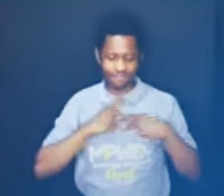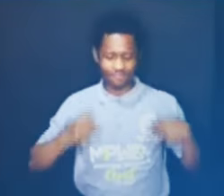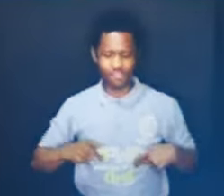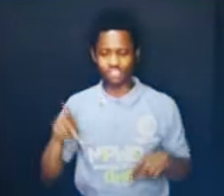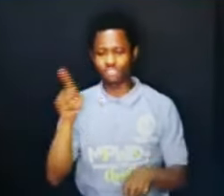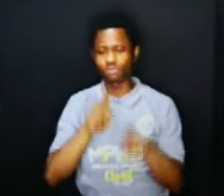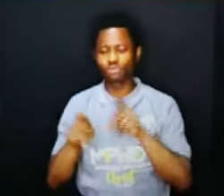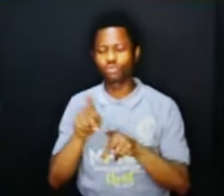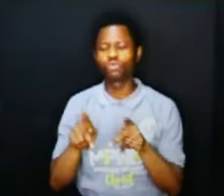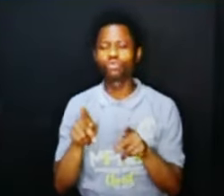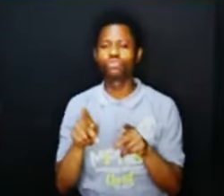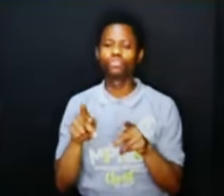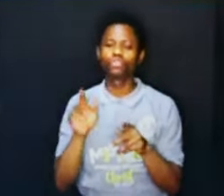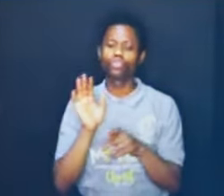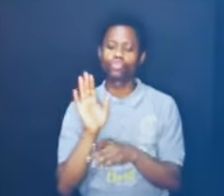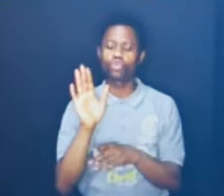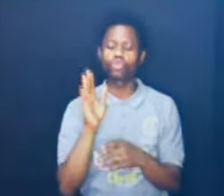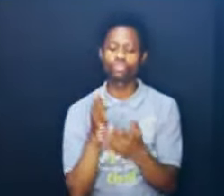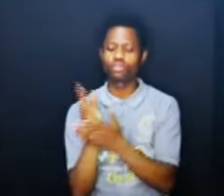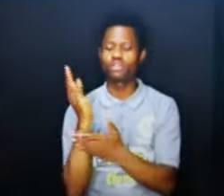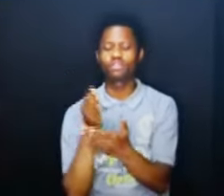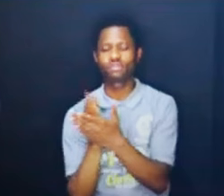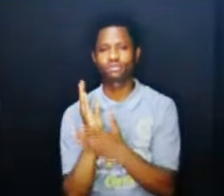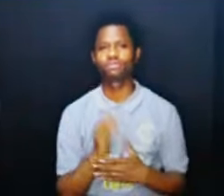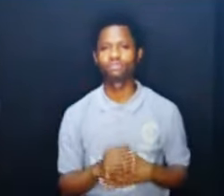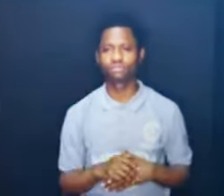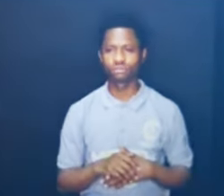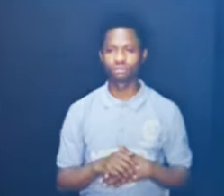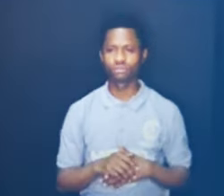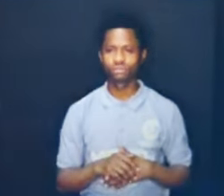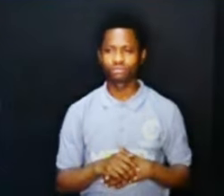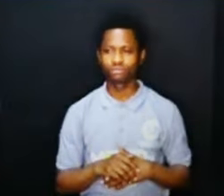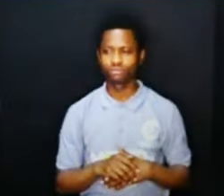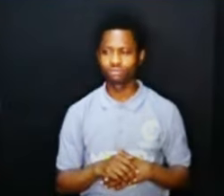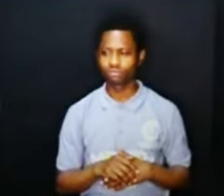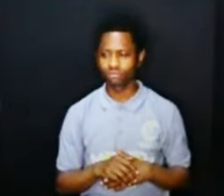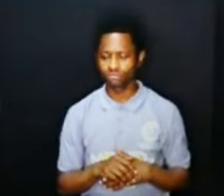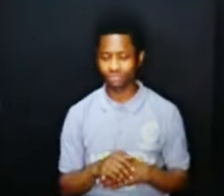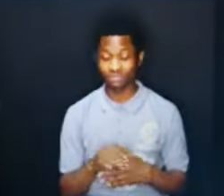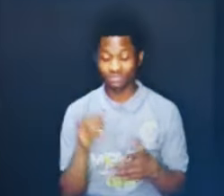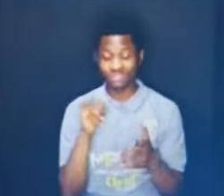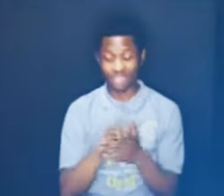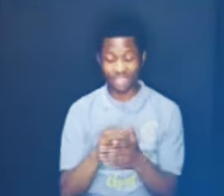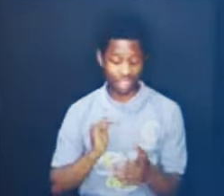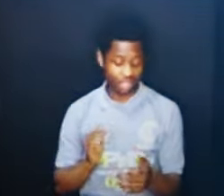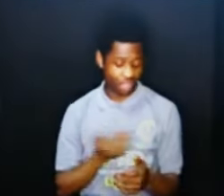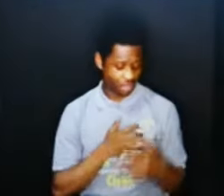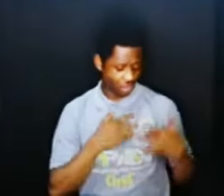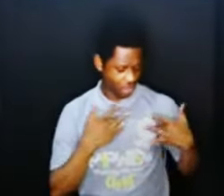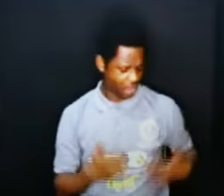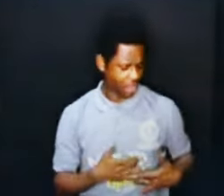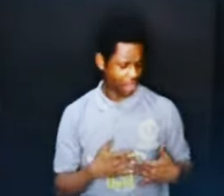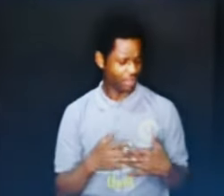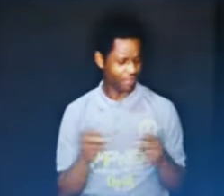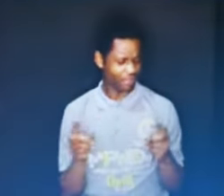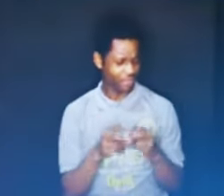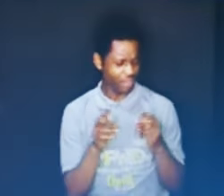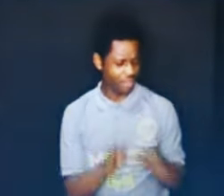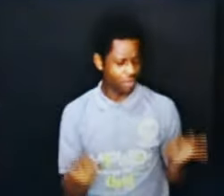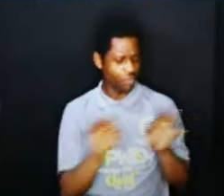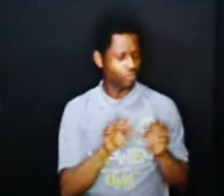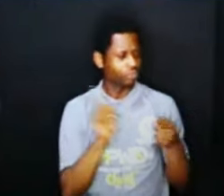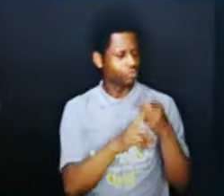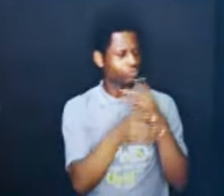yi tree ni sunku dia e chain Pharisee for and Sadducee for there no. That the condition of our heart is of great importance